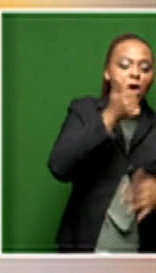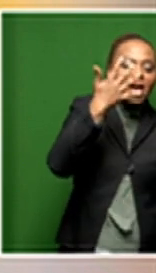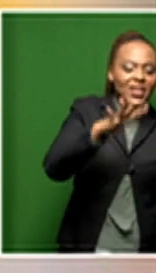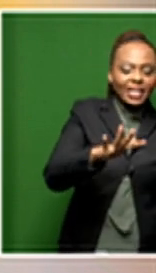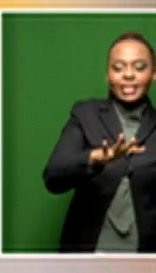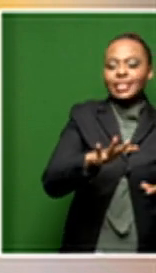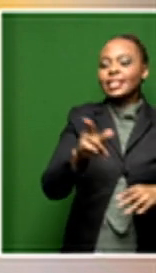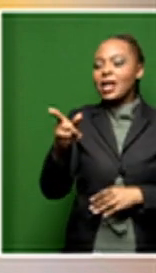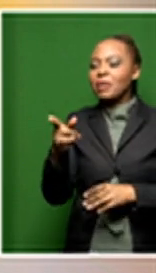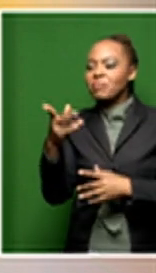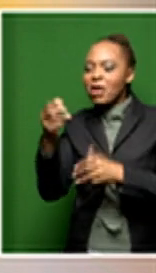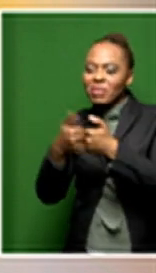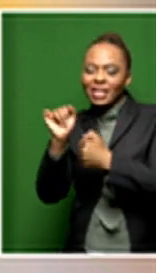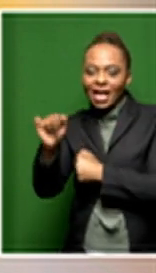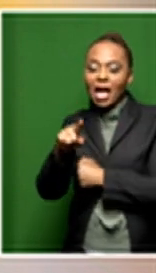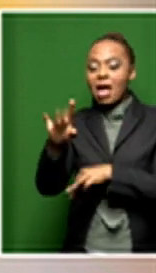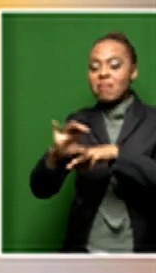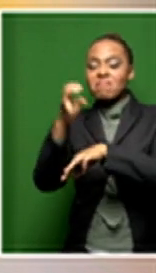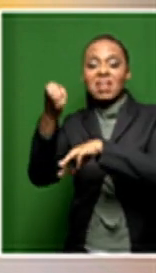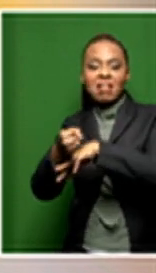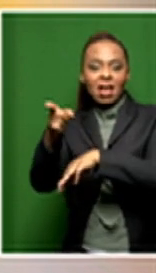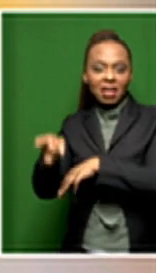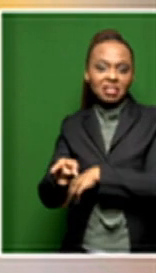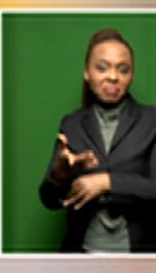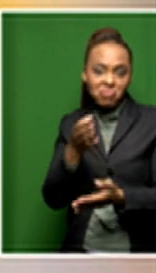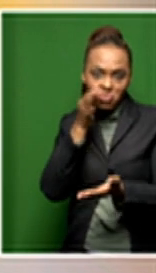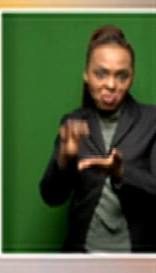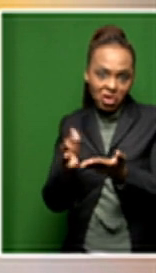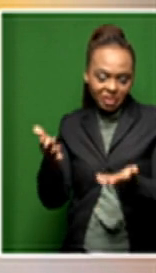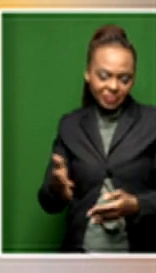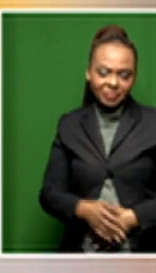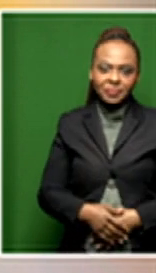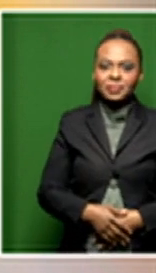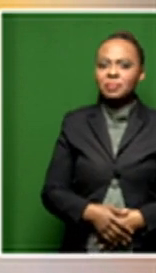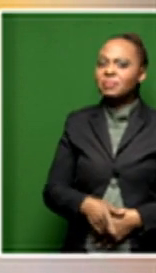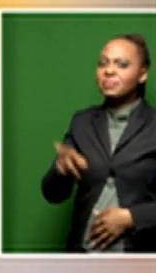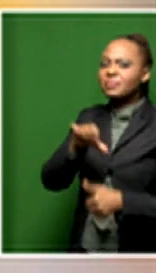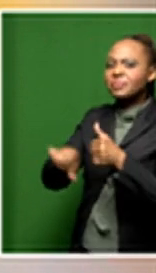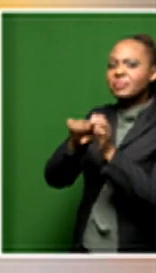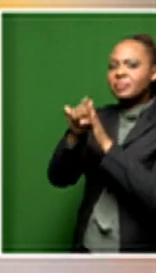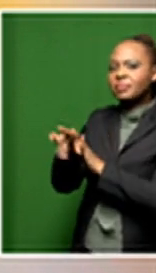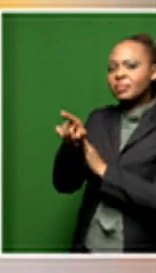And what kind of food gets the most likes and comments on your social media pages and platforms?